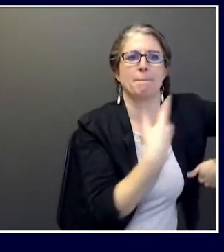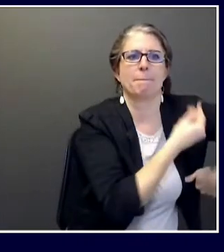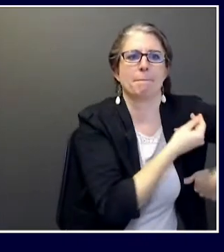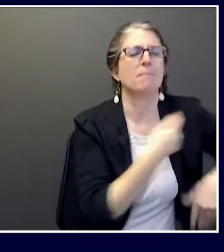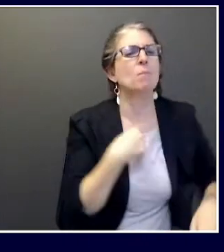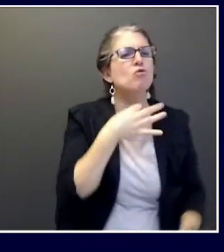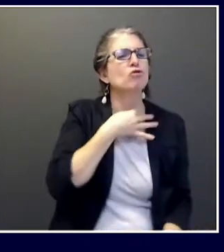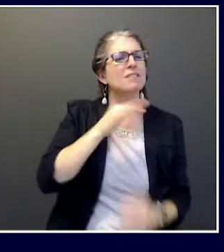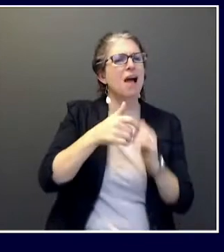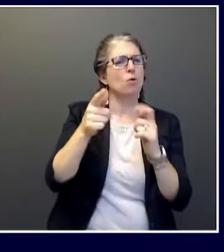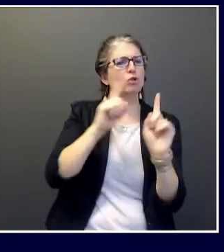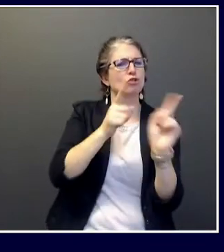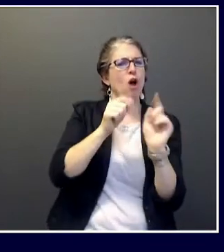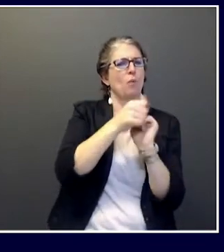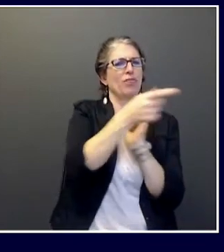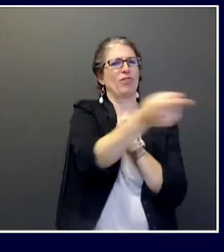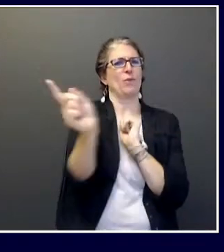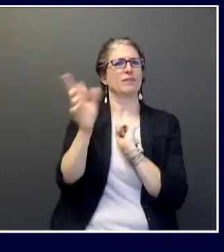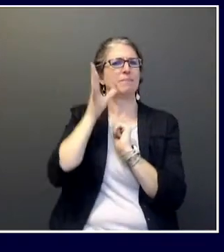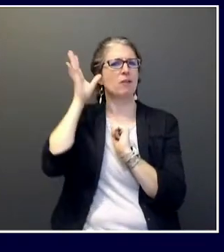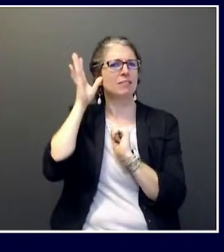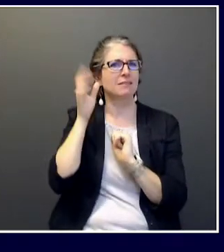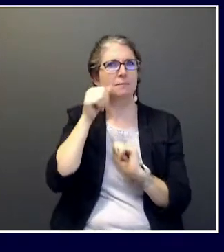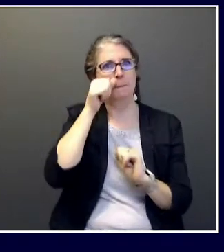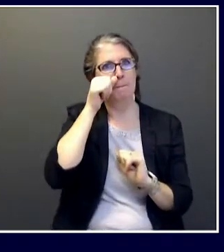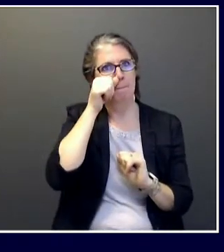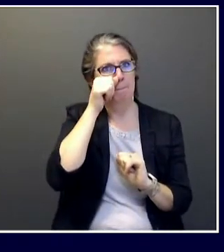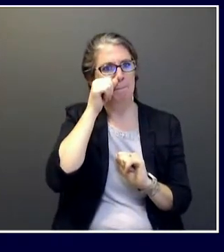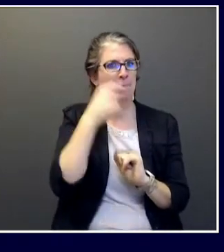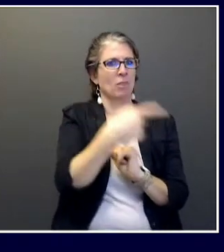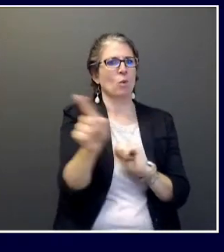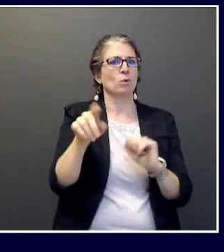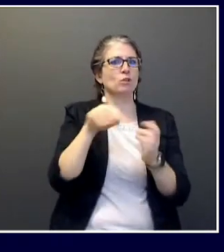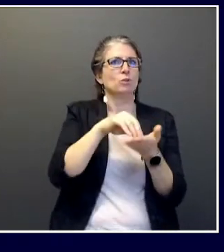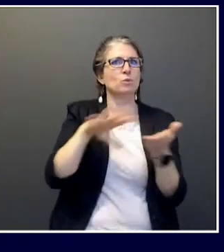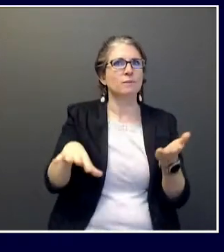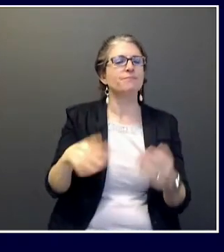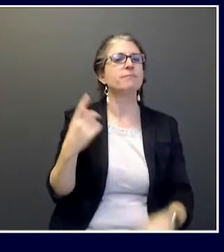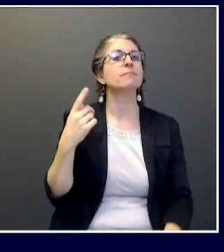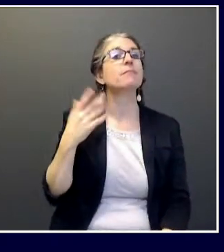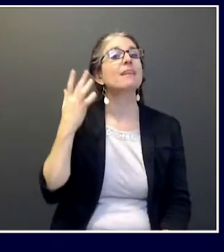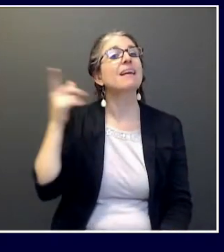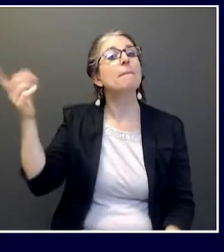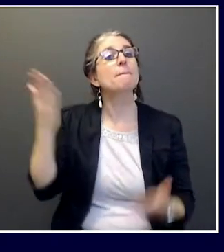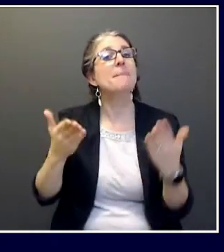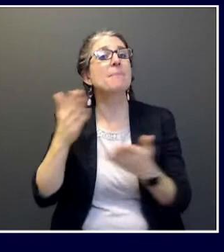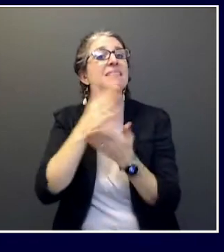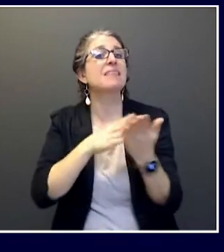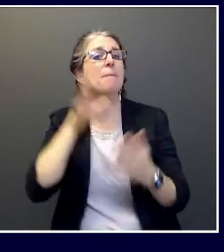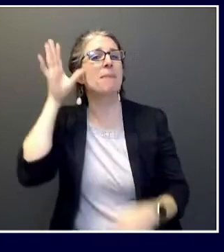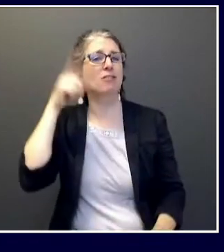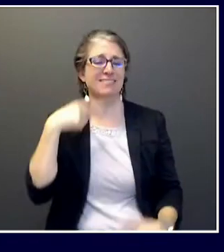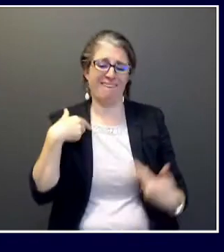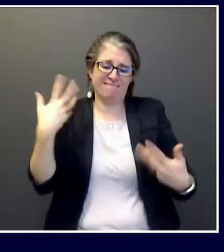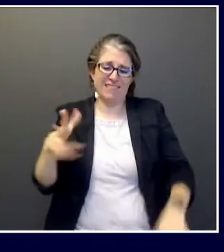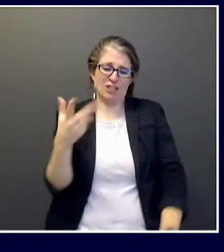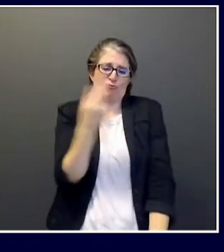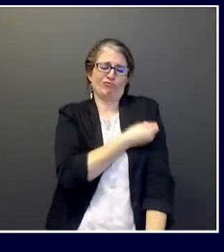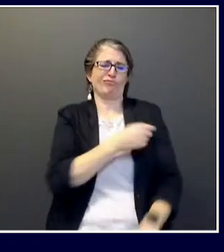mild illness for kids. I mean, by and large, the deaths, the hospitalizations, thankfully well, not thankfully, but